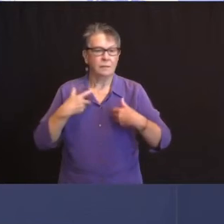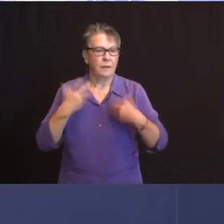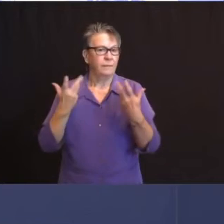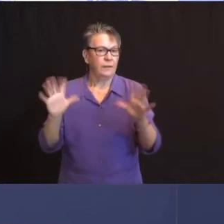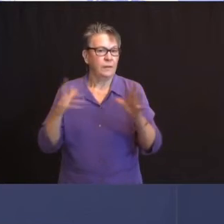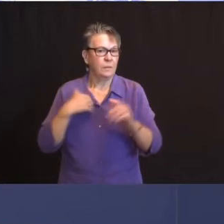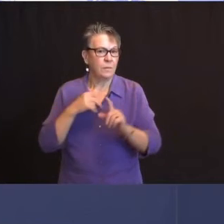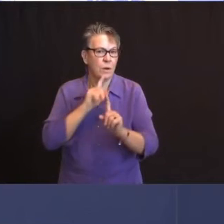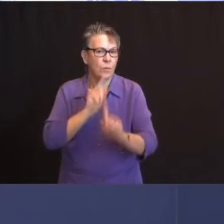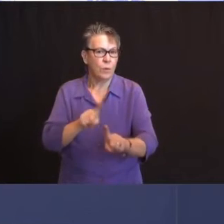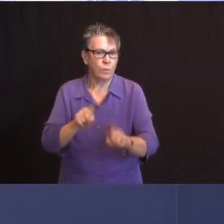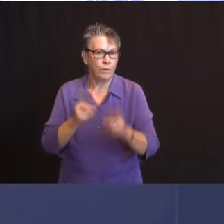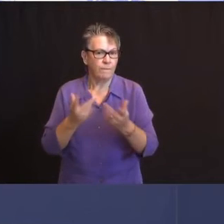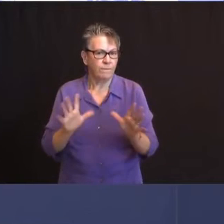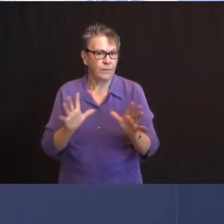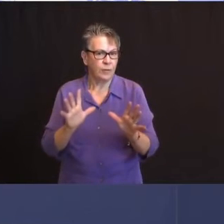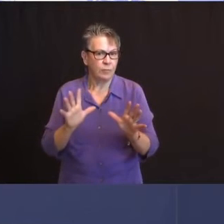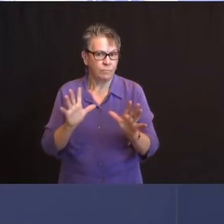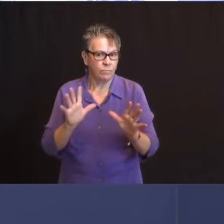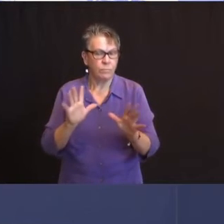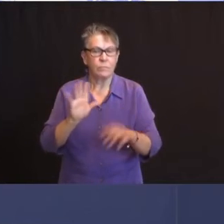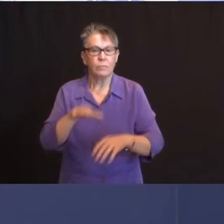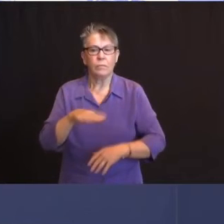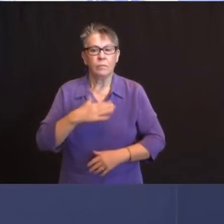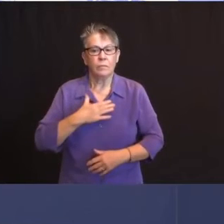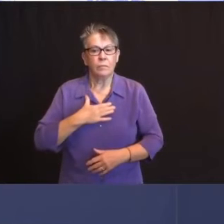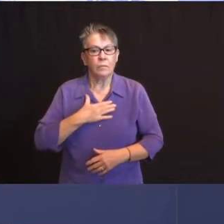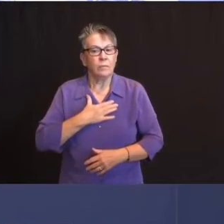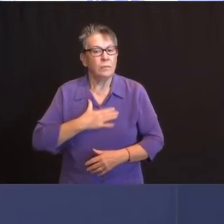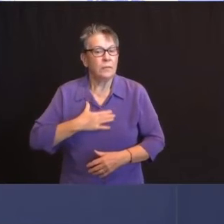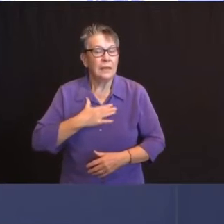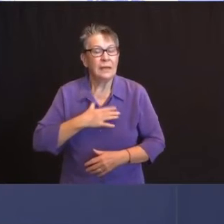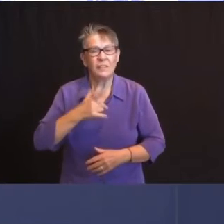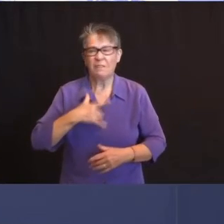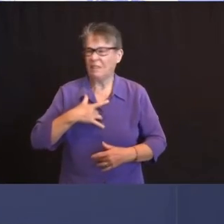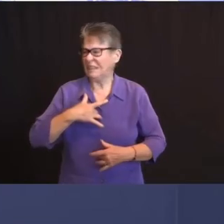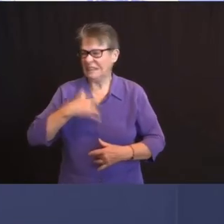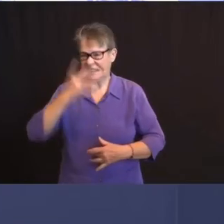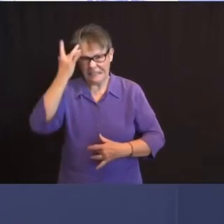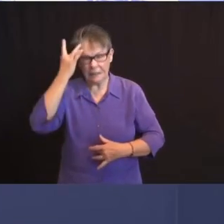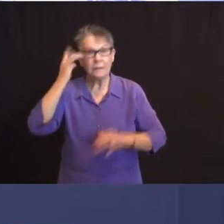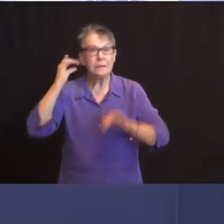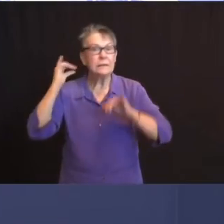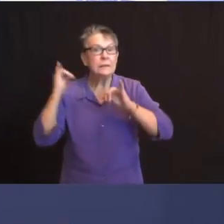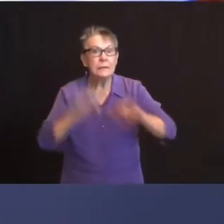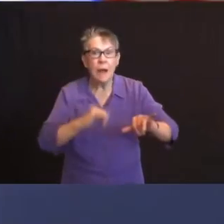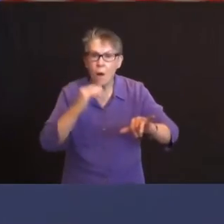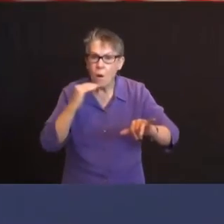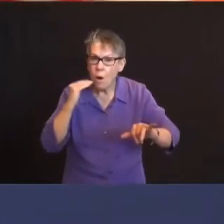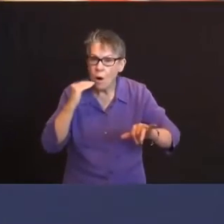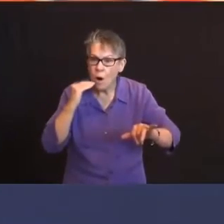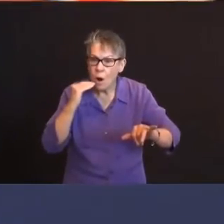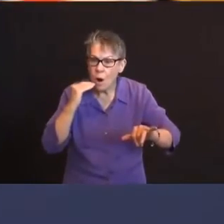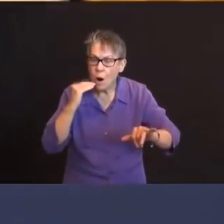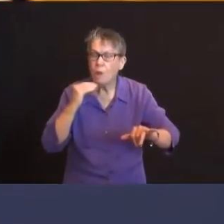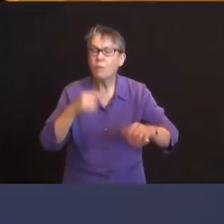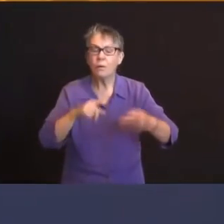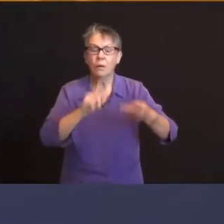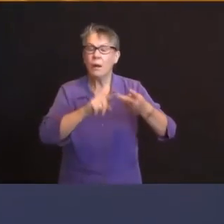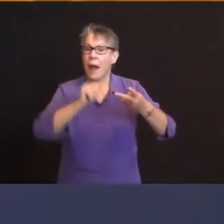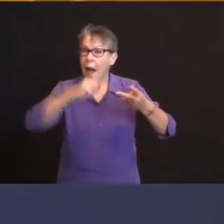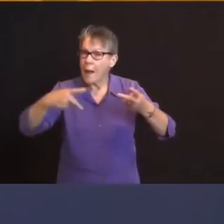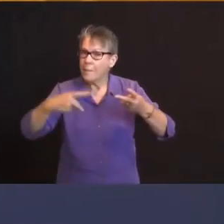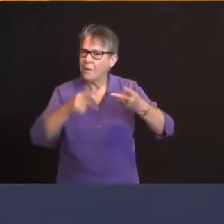when sick, download the COVID Alert New Jersey app, and exercise caution this holiday season. Thank you. Ed, well done